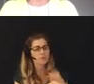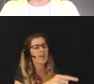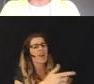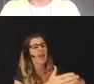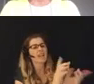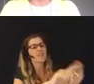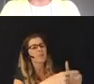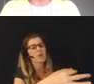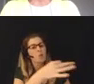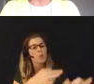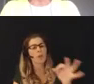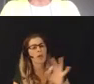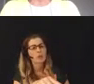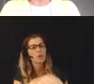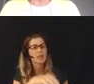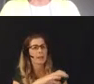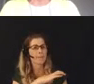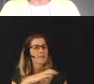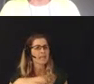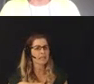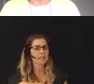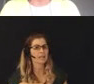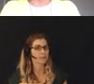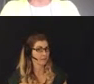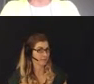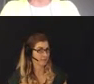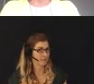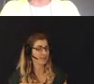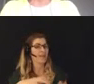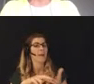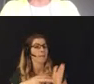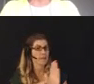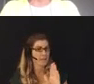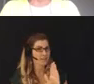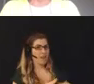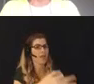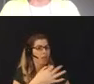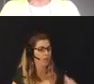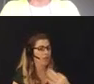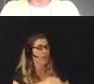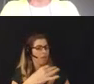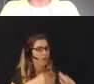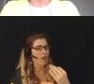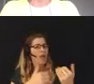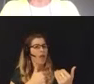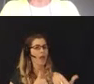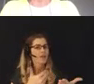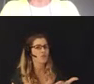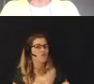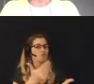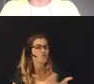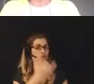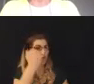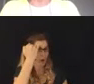assume specific roles within the classroom. Doing so ensures that there are always fresh ideas and that we as a community are continuing to evolve, grow, and